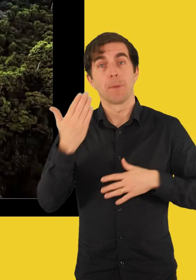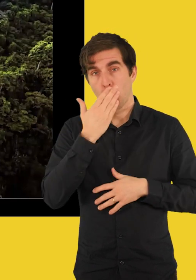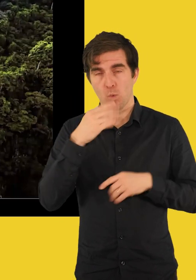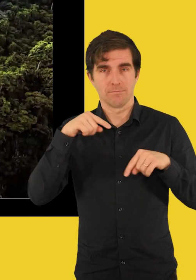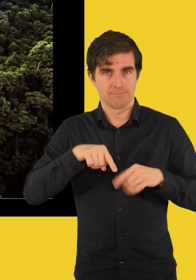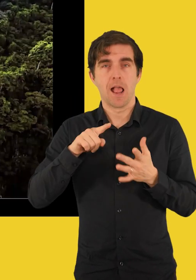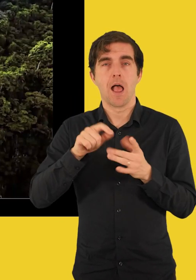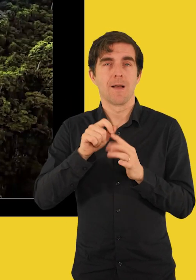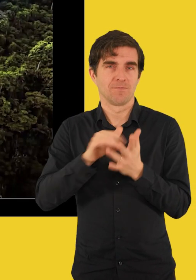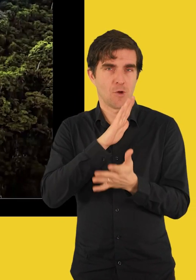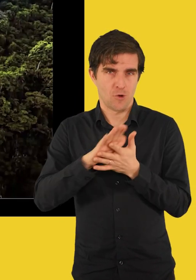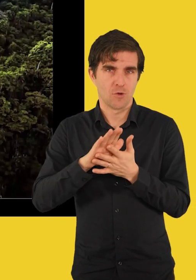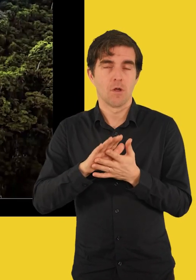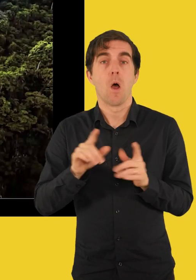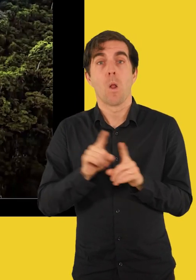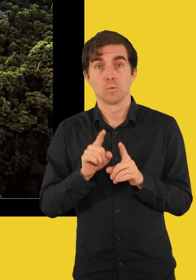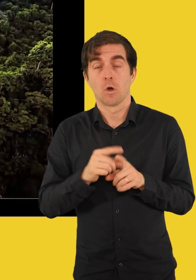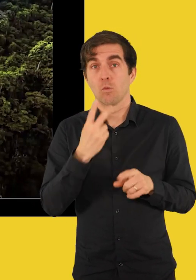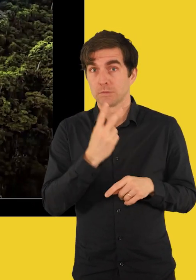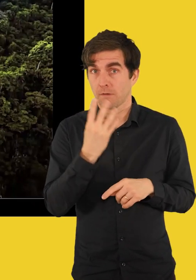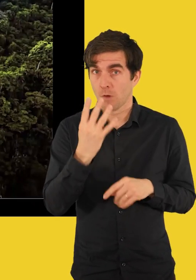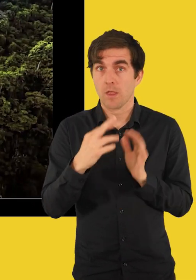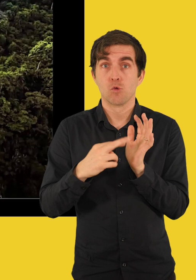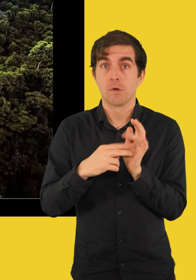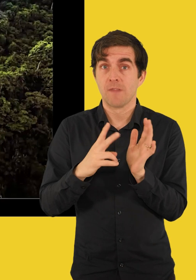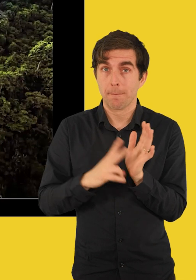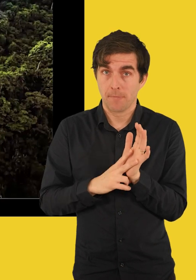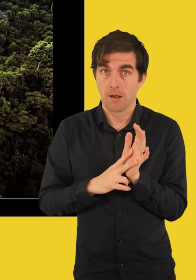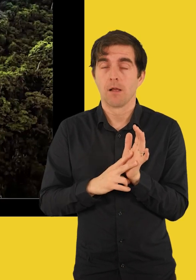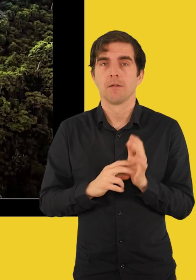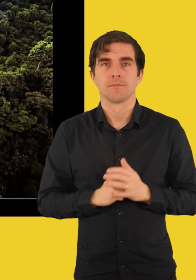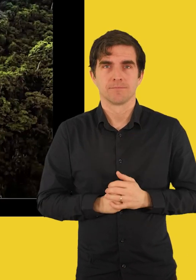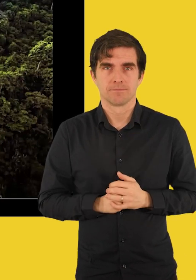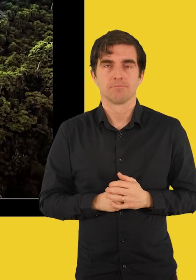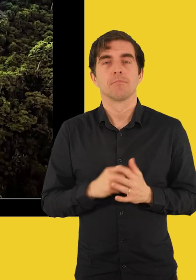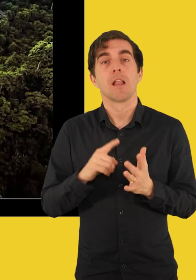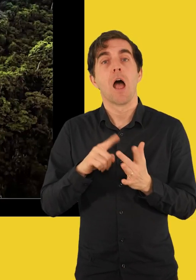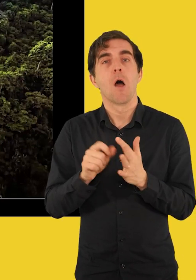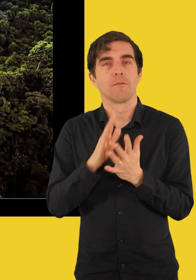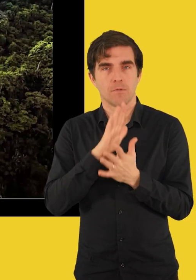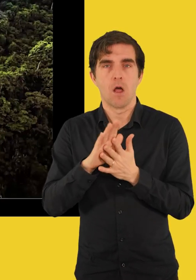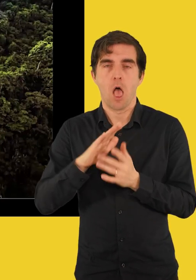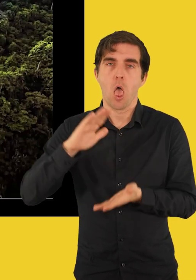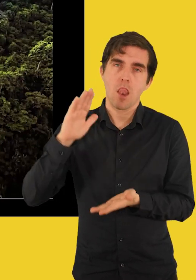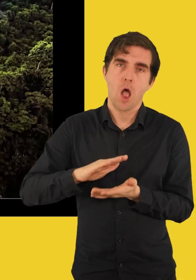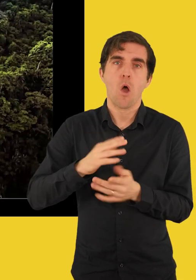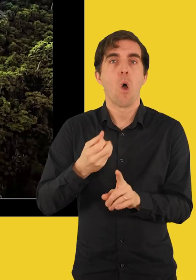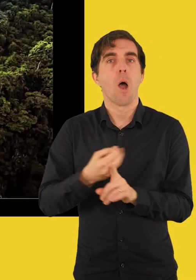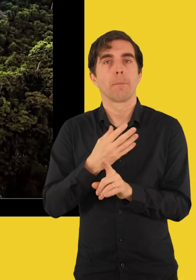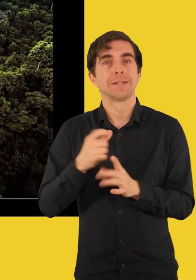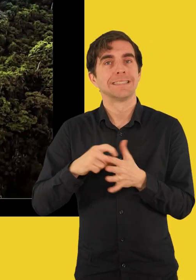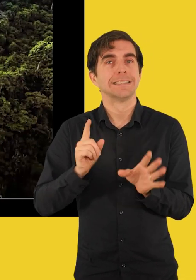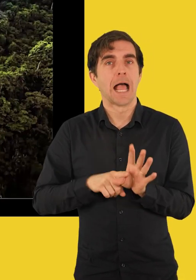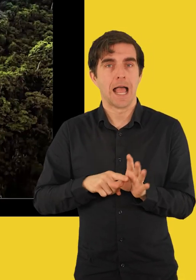our primary schools in Ipoh. And also on the 24th of November, we are having Ipoh Low Carbon Day